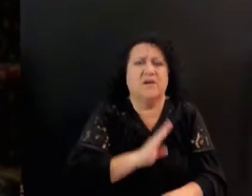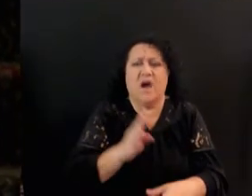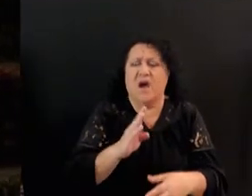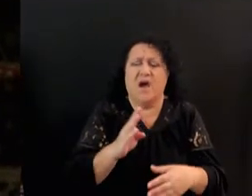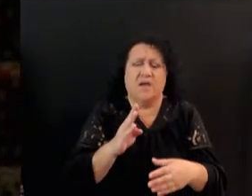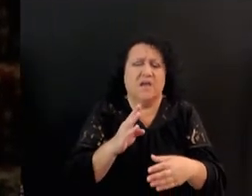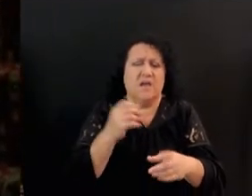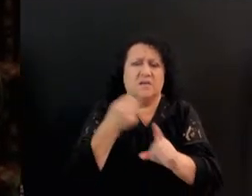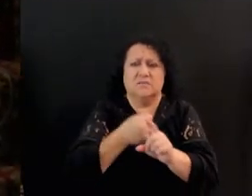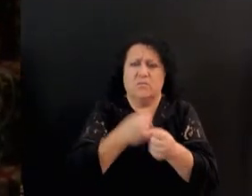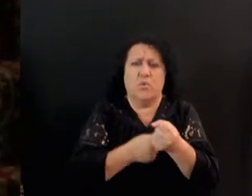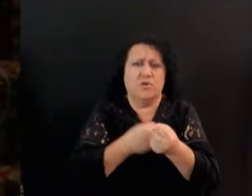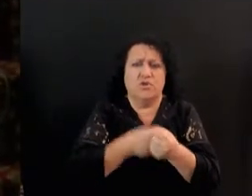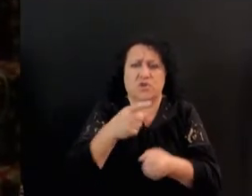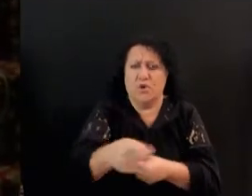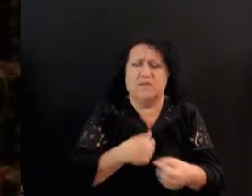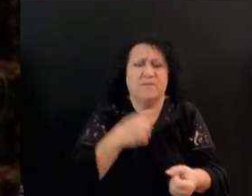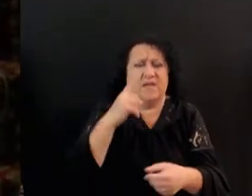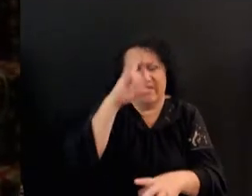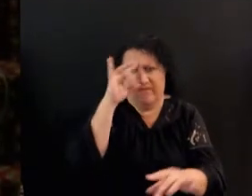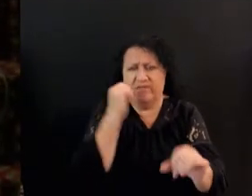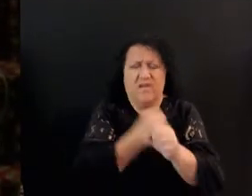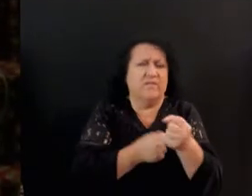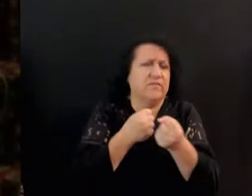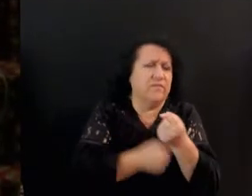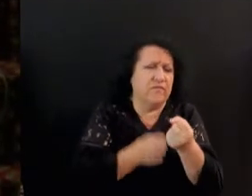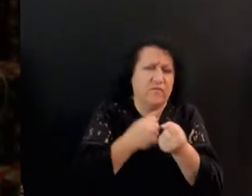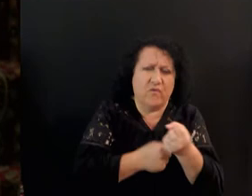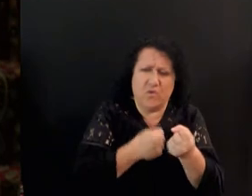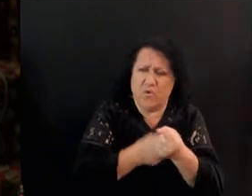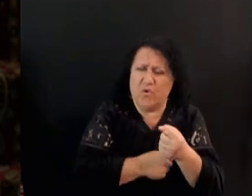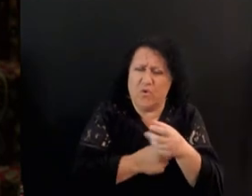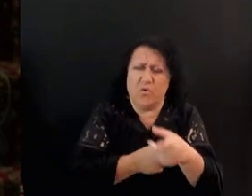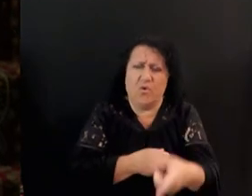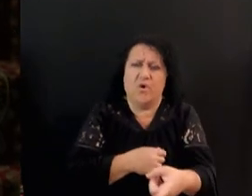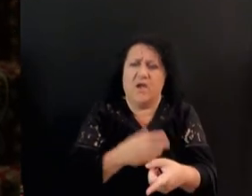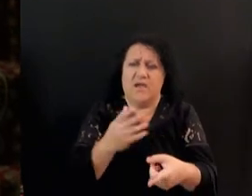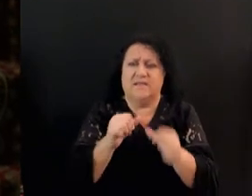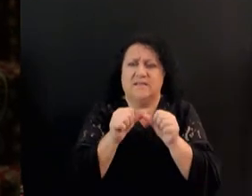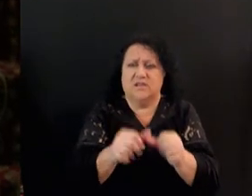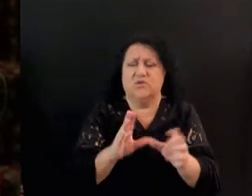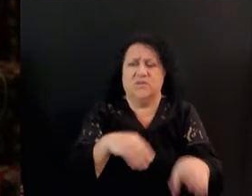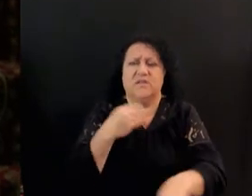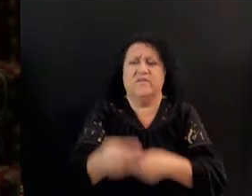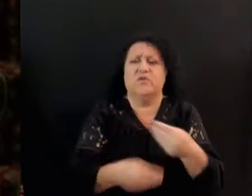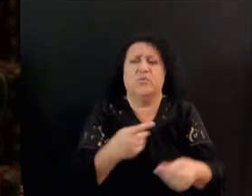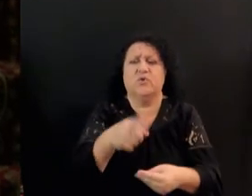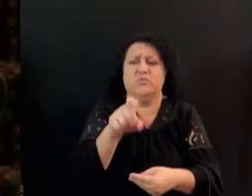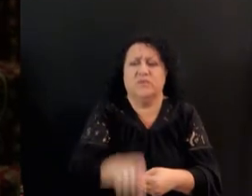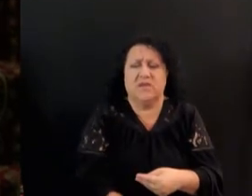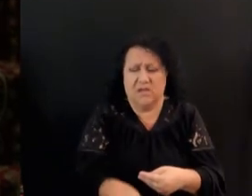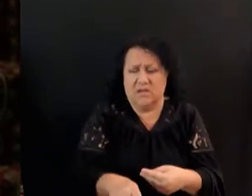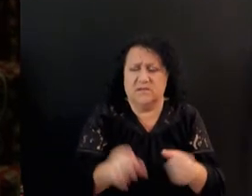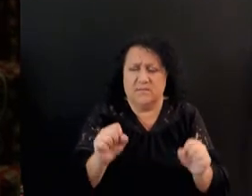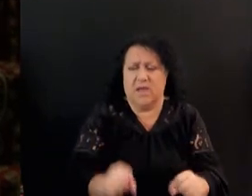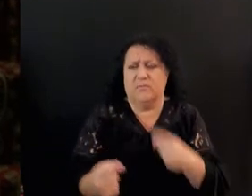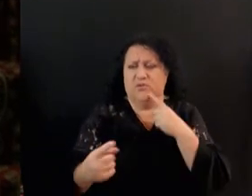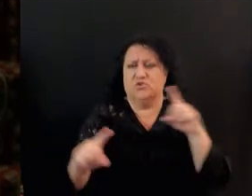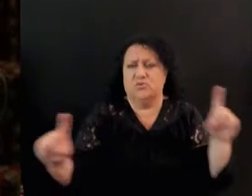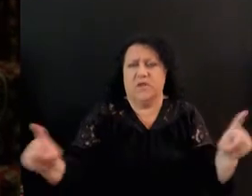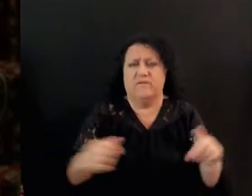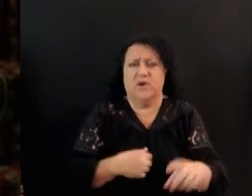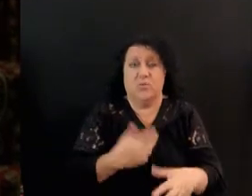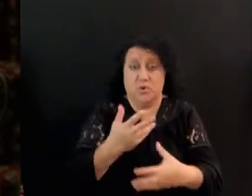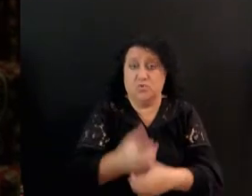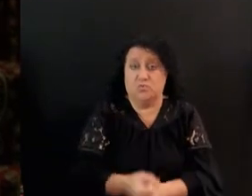to where he needs you to be. The question is, will you trust him in the journey? Will you trust him